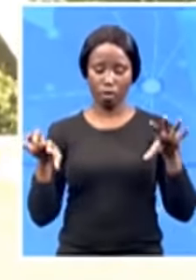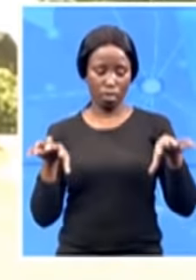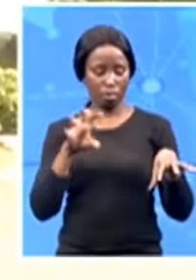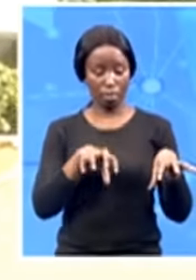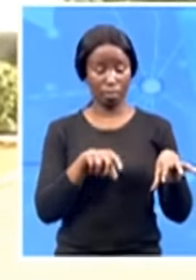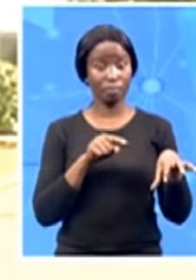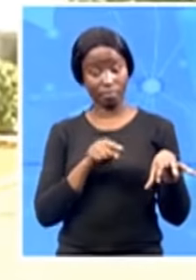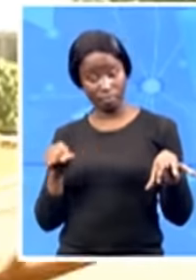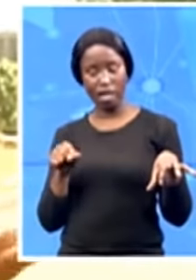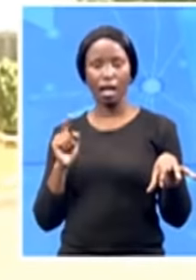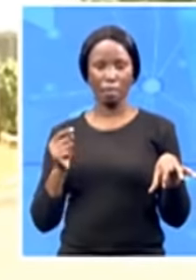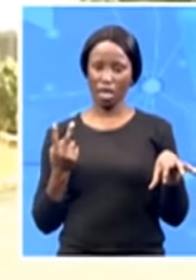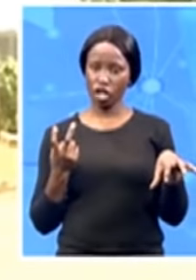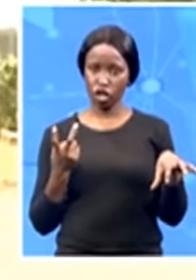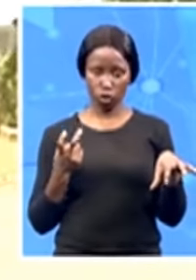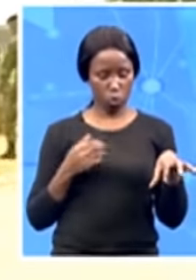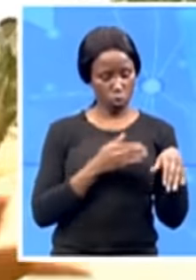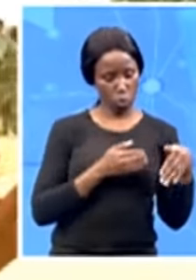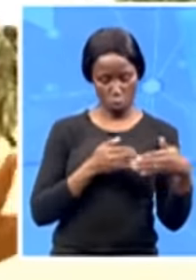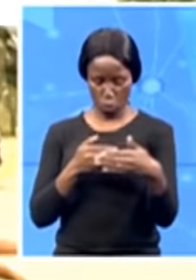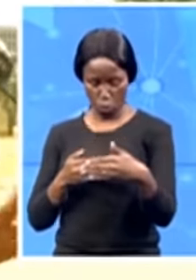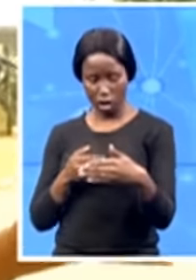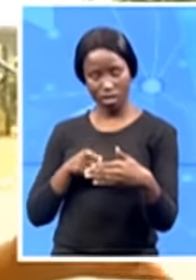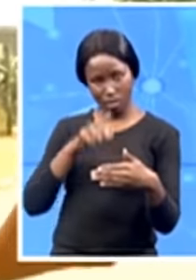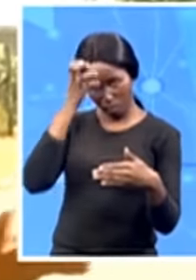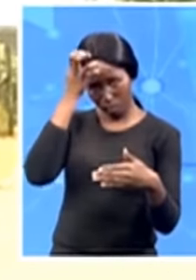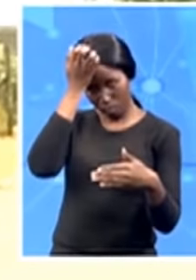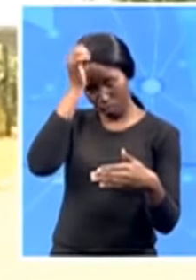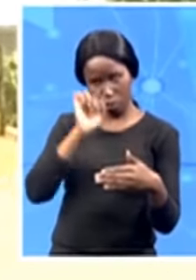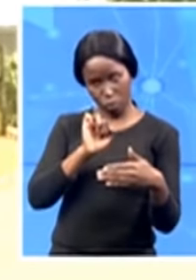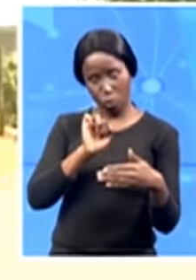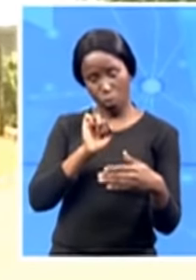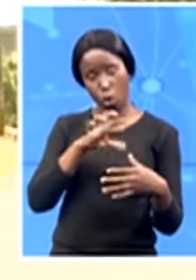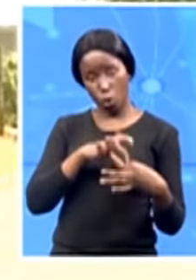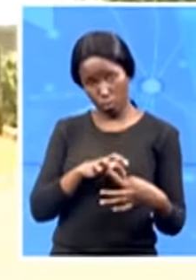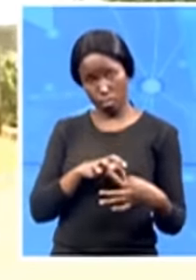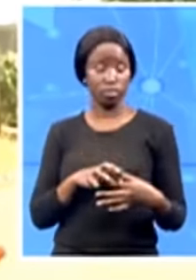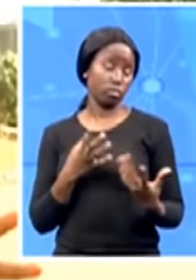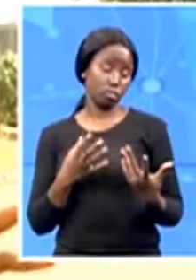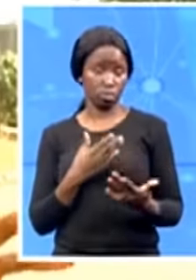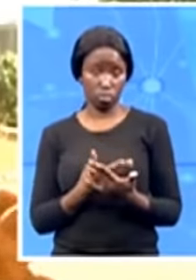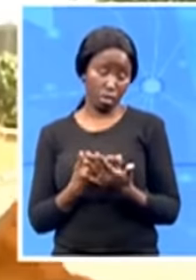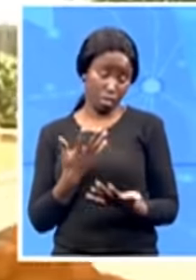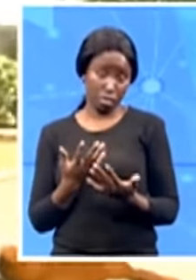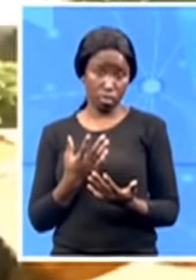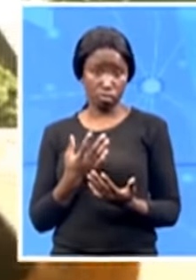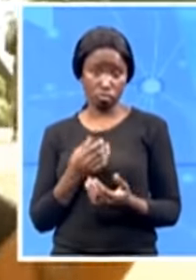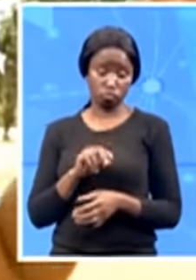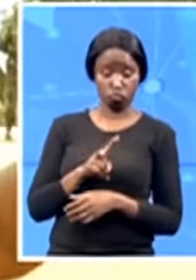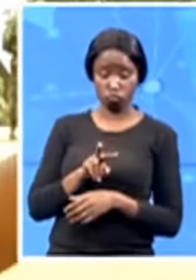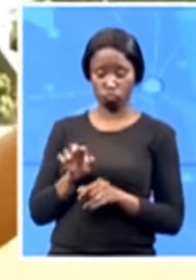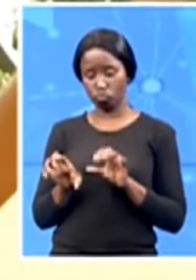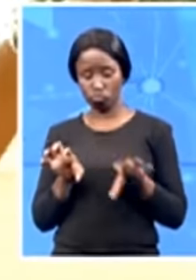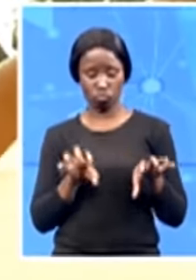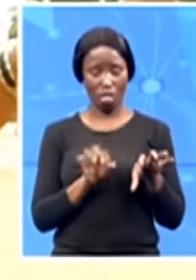former president's home, and so one would then have to presume it could be either of those three. Closer to where we are as well, there's